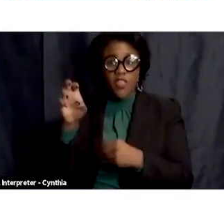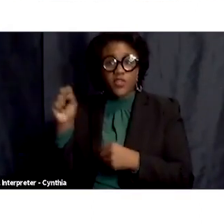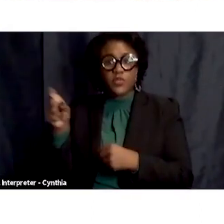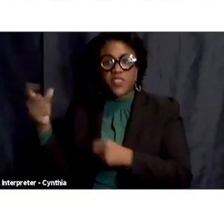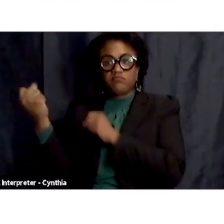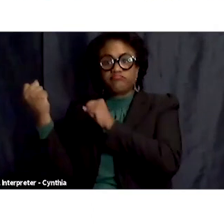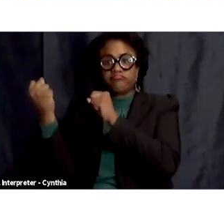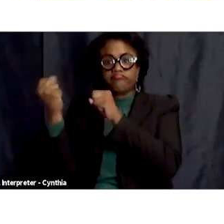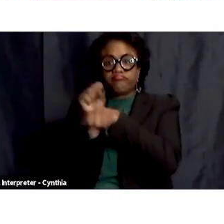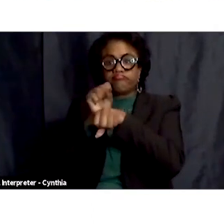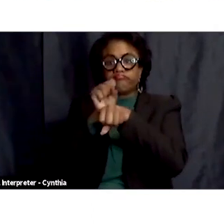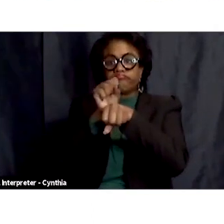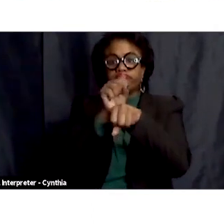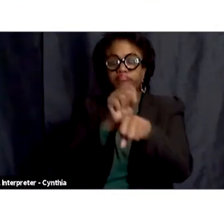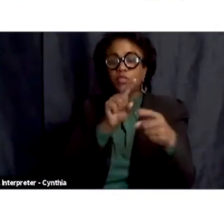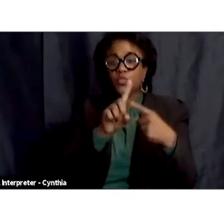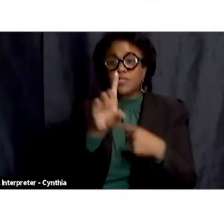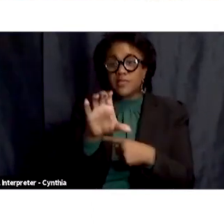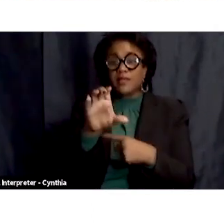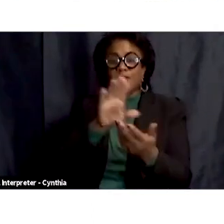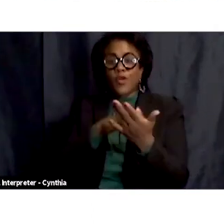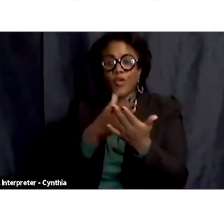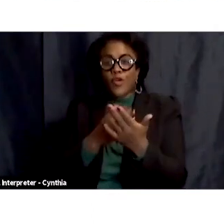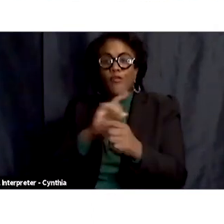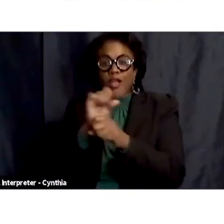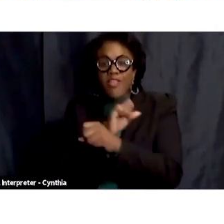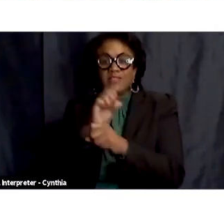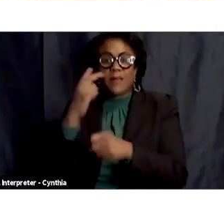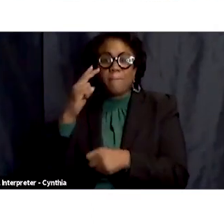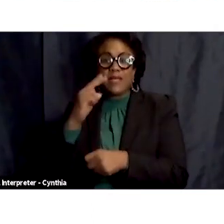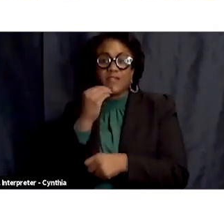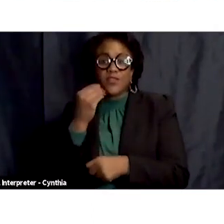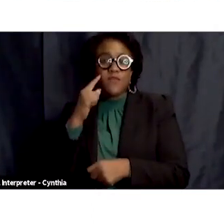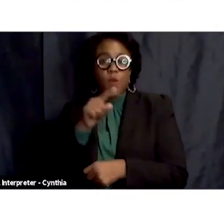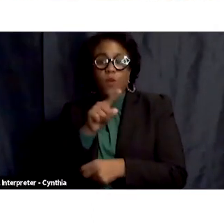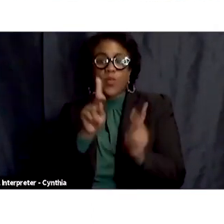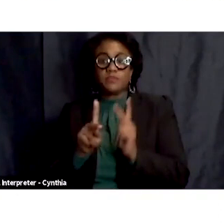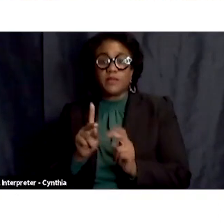from St. Louis to DC to cook authentic Mexican food for these people.